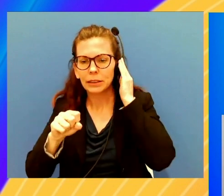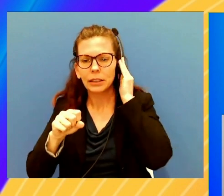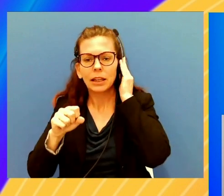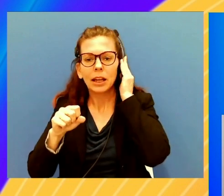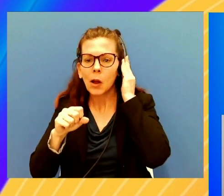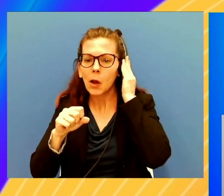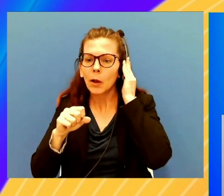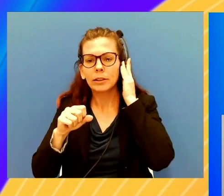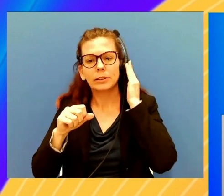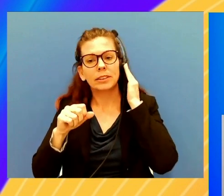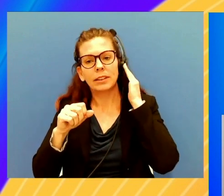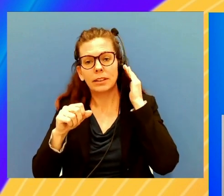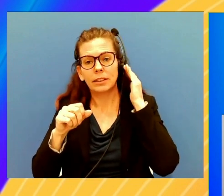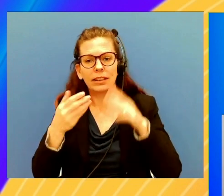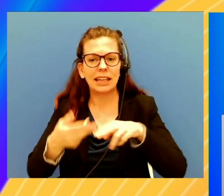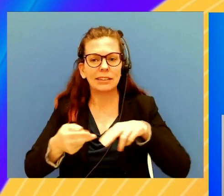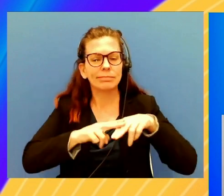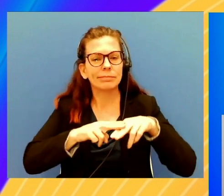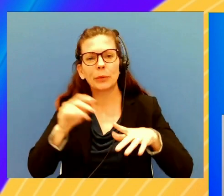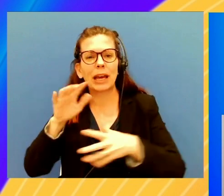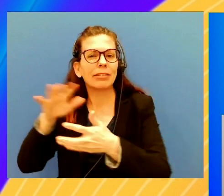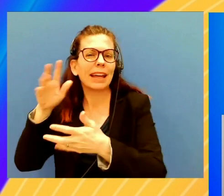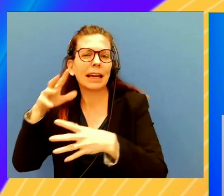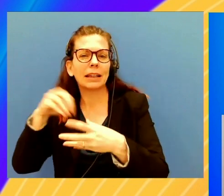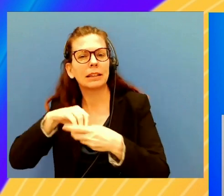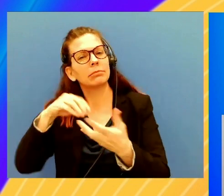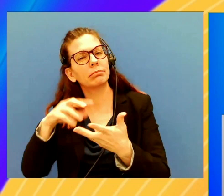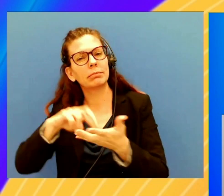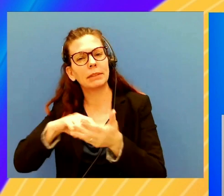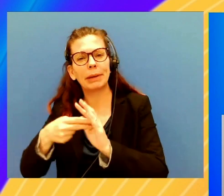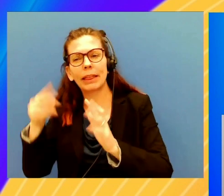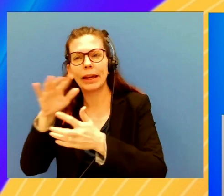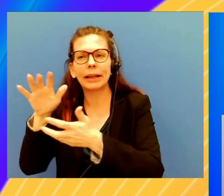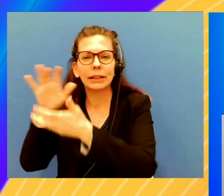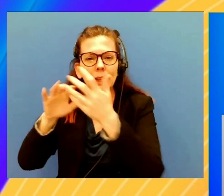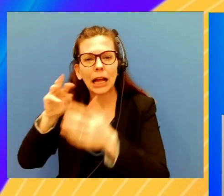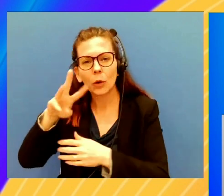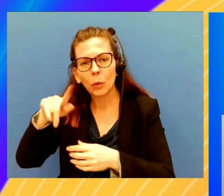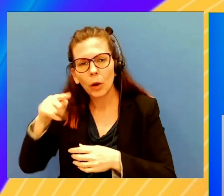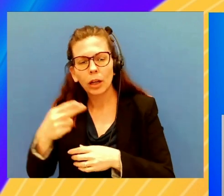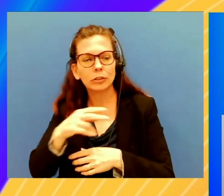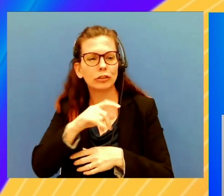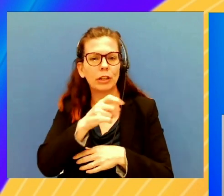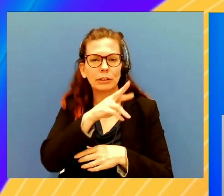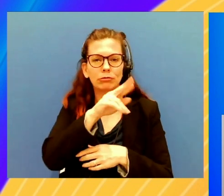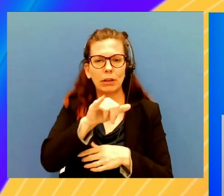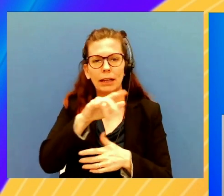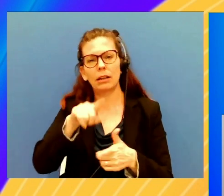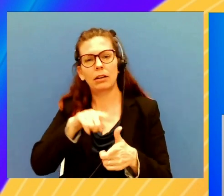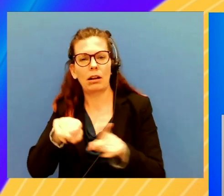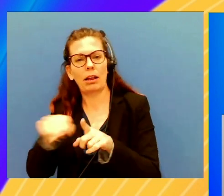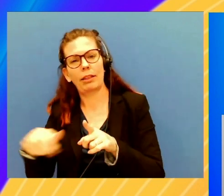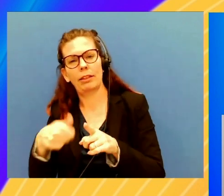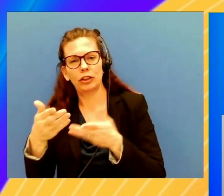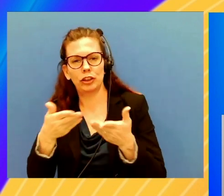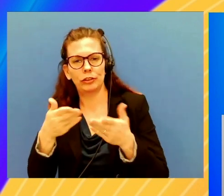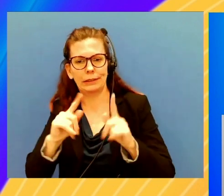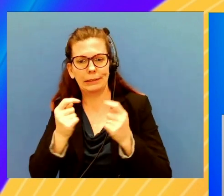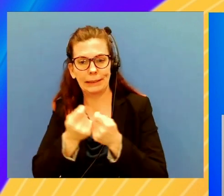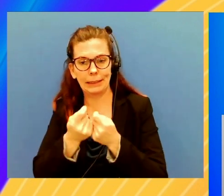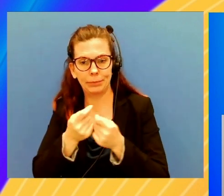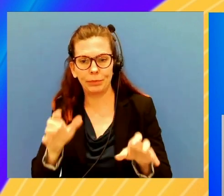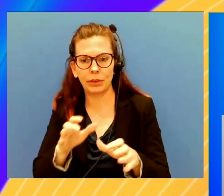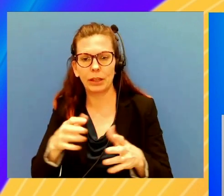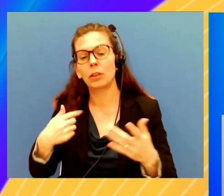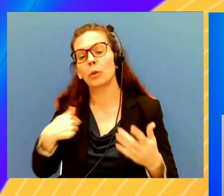our native services like CloudWatch and X-Ray, as well as our open source tools like Prometheus and Grafana. And